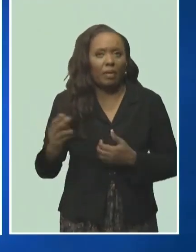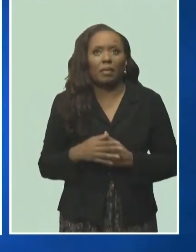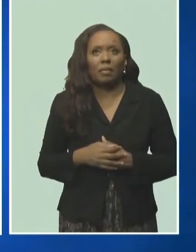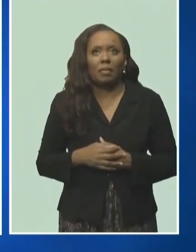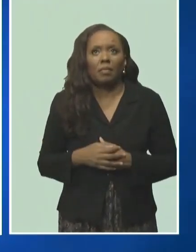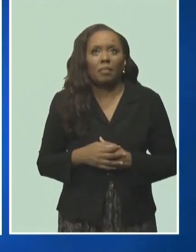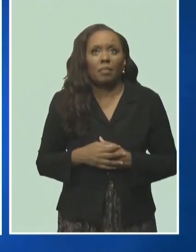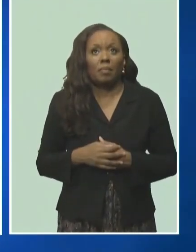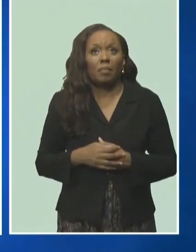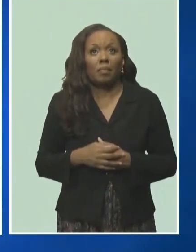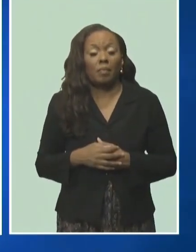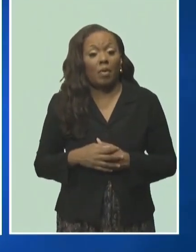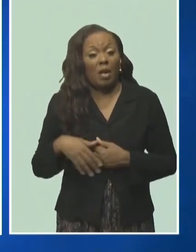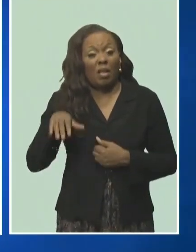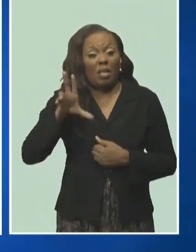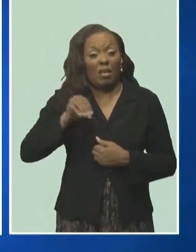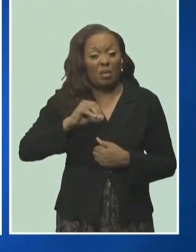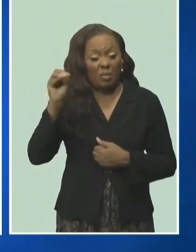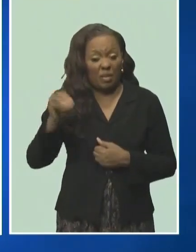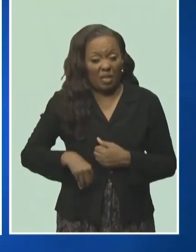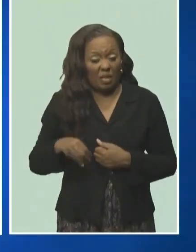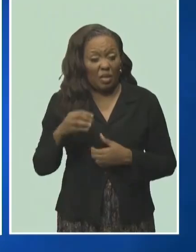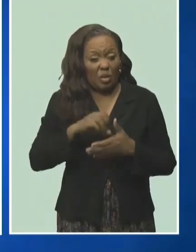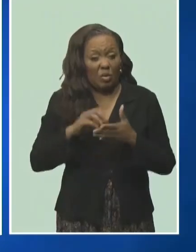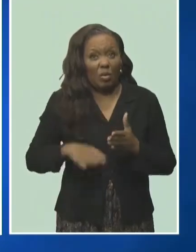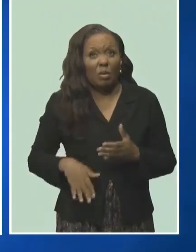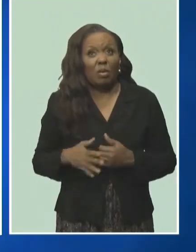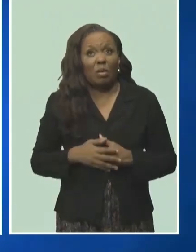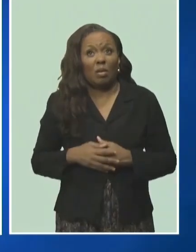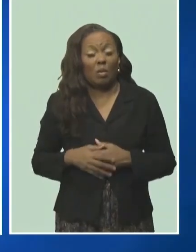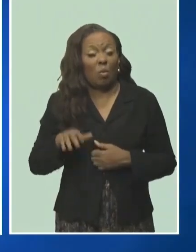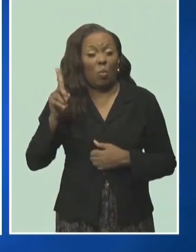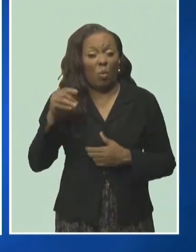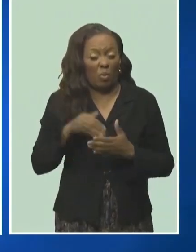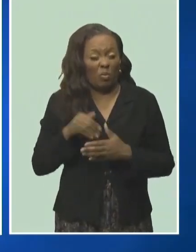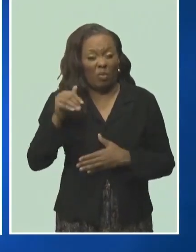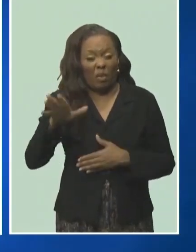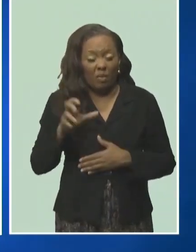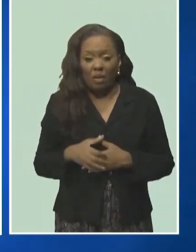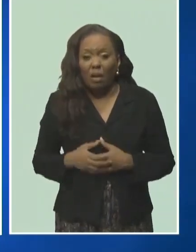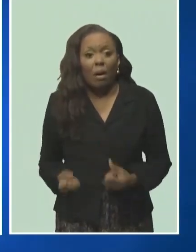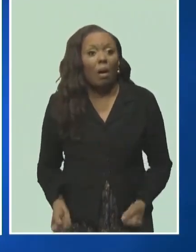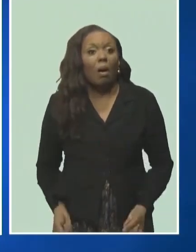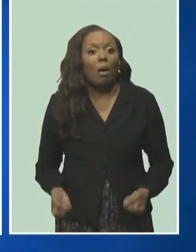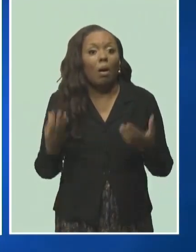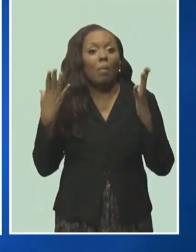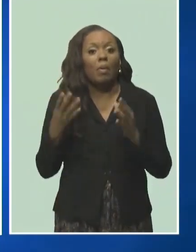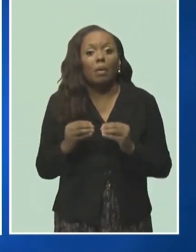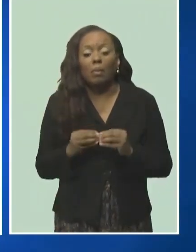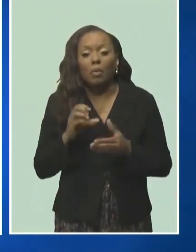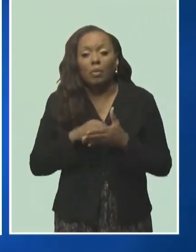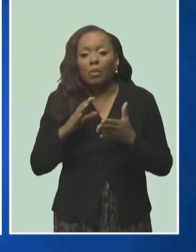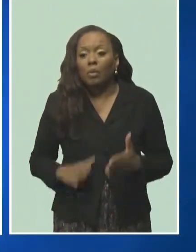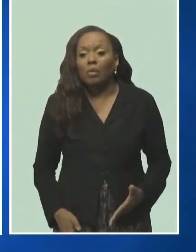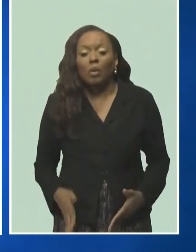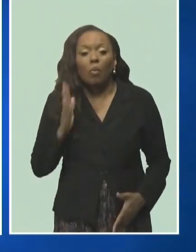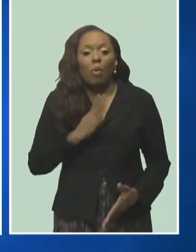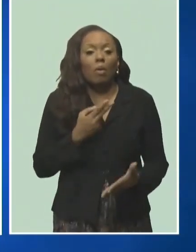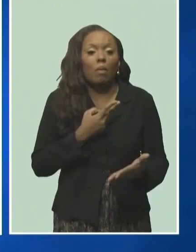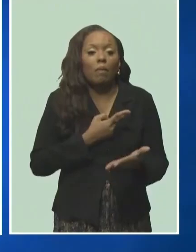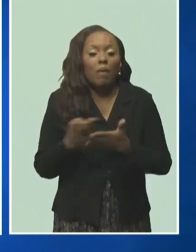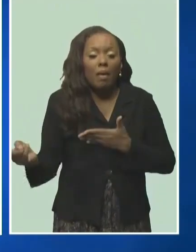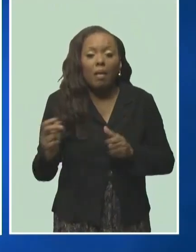30% will be 1,500. So I asked Mr. Jones, how many more thousands must slip between the cracks? How many